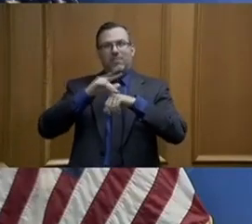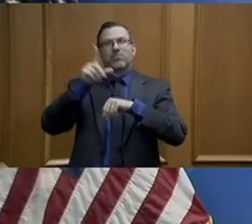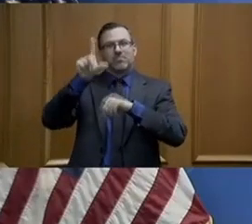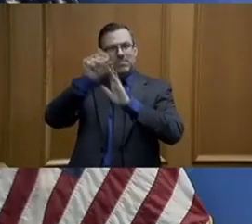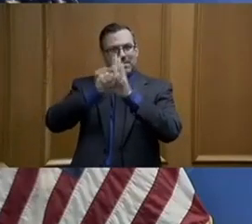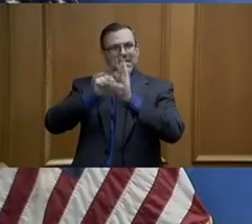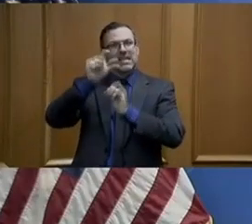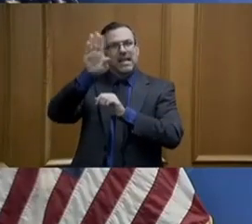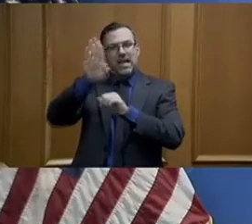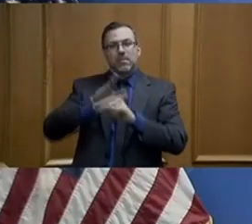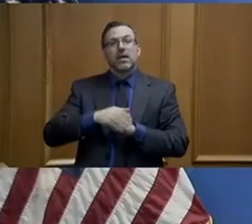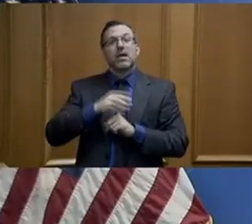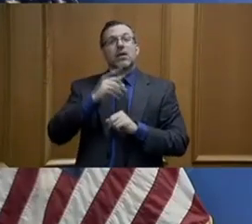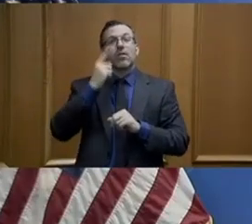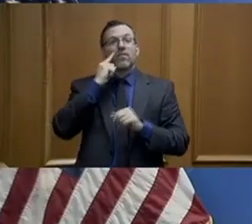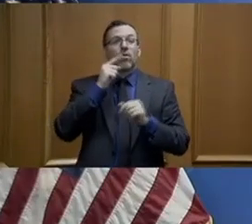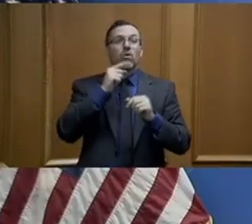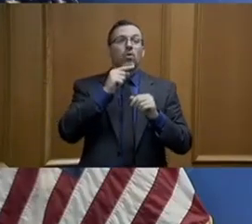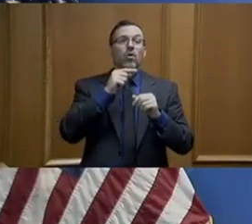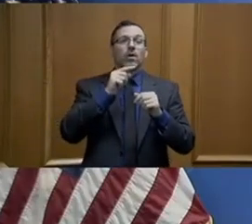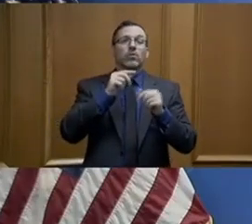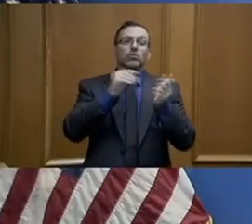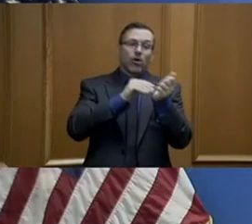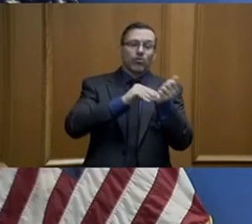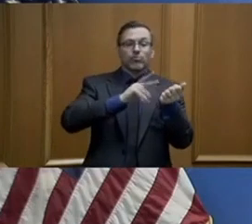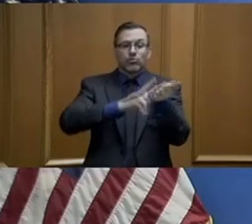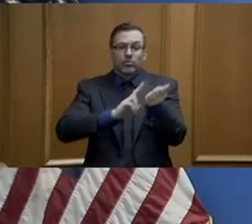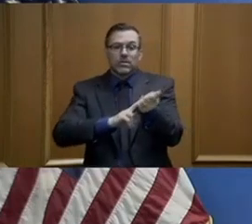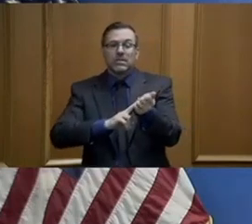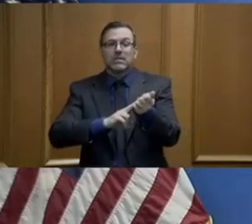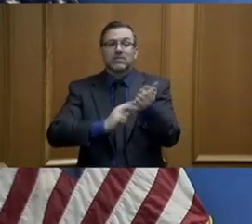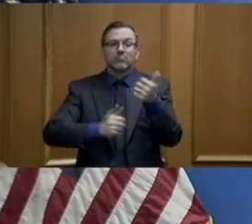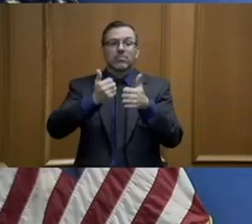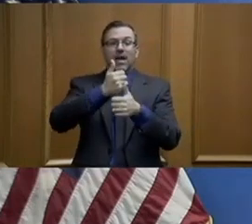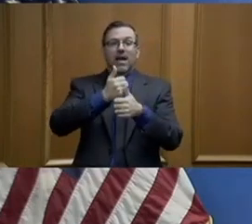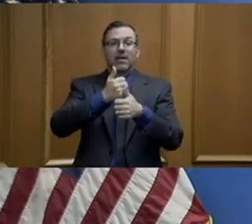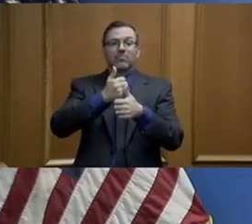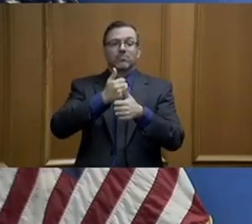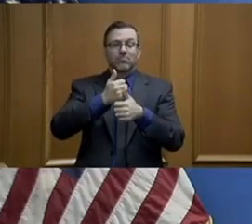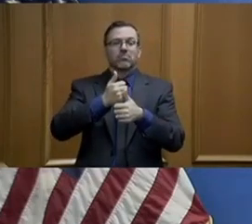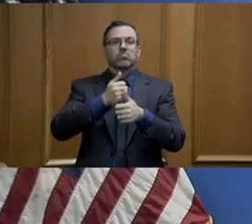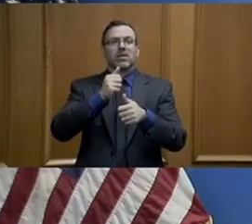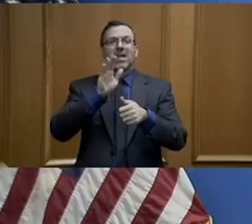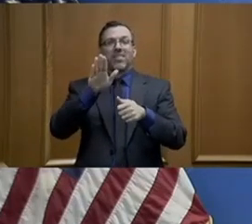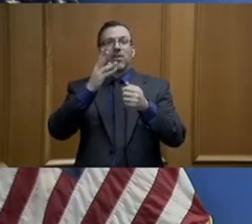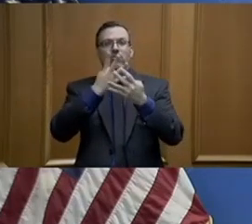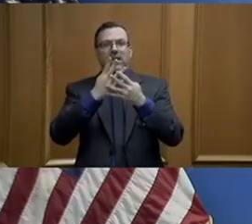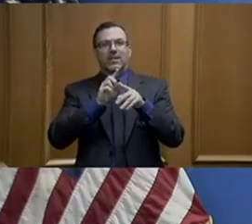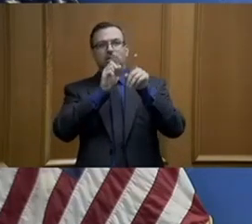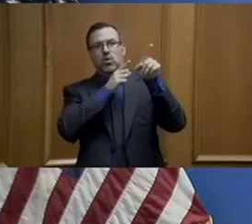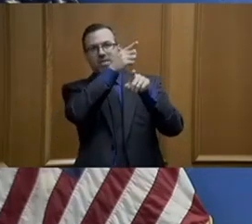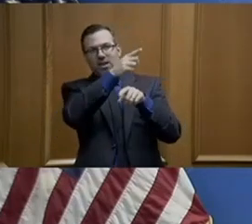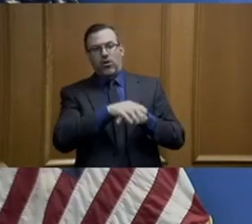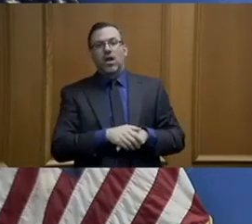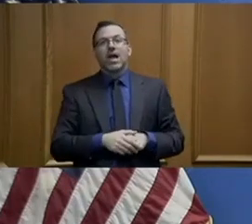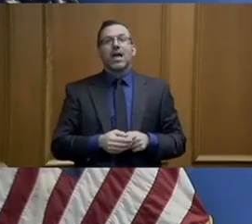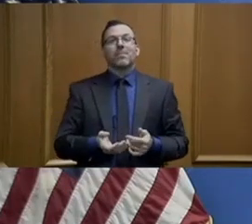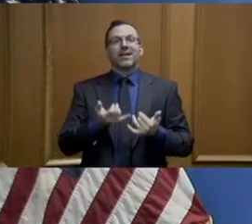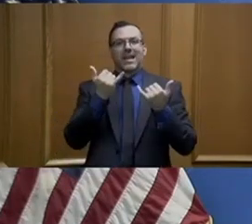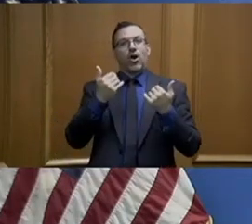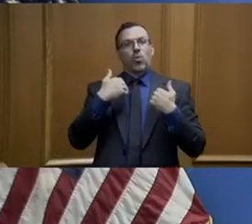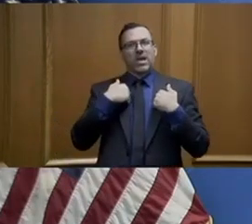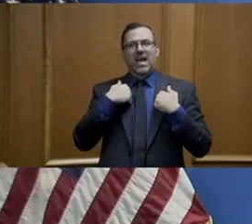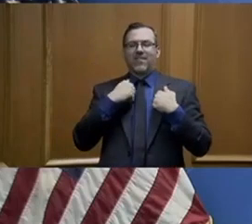we have high priority needs, we use those platforms. The good news is that we have private lab capacity in